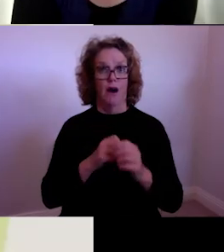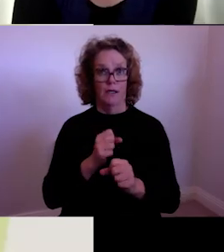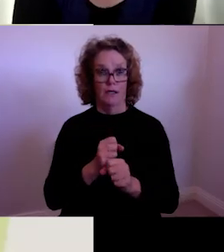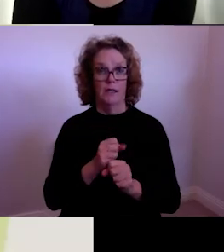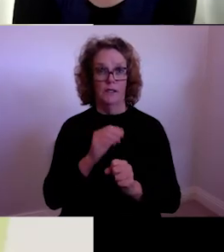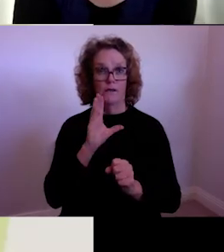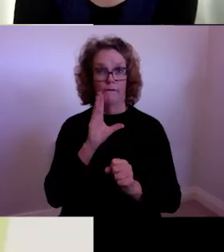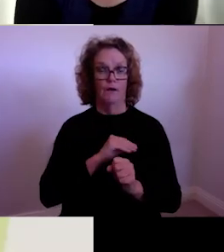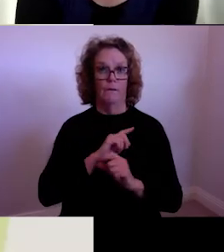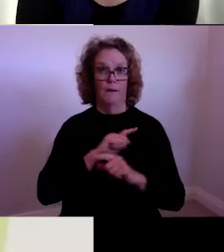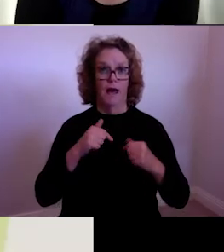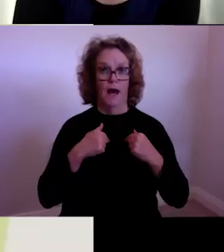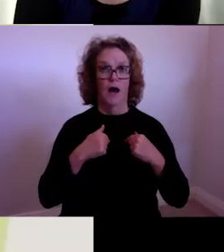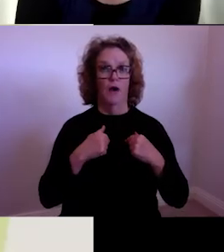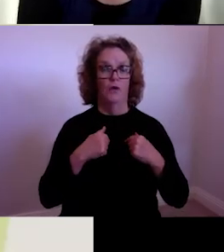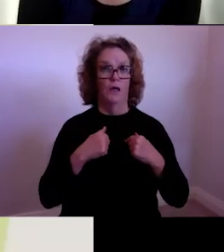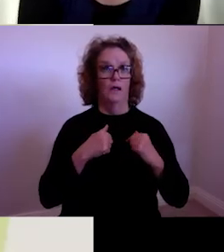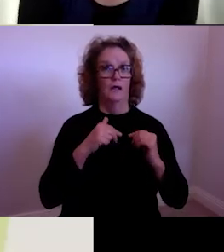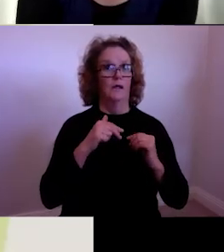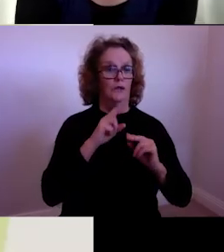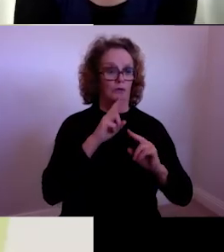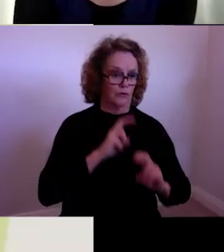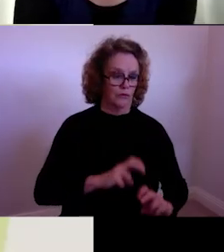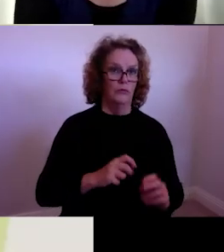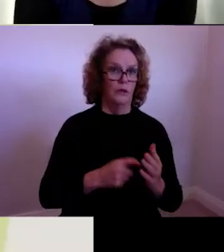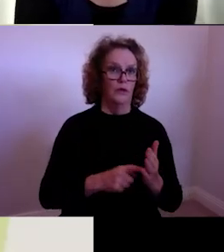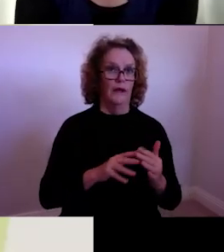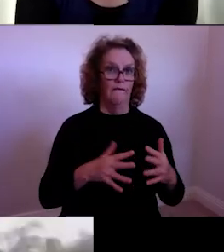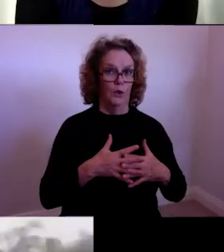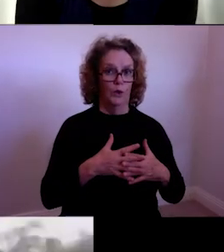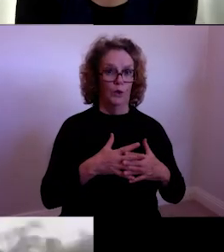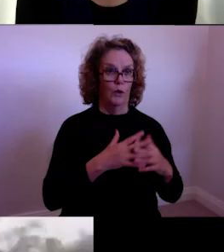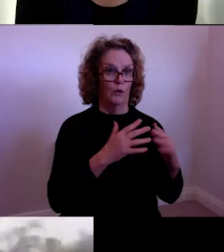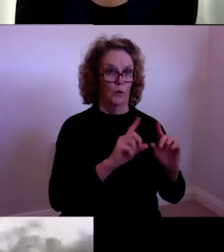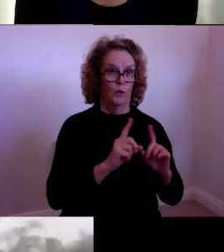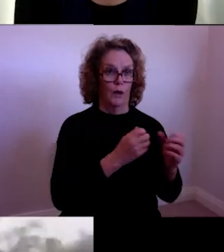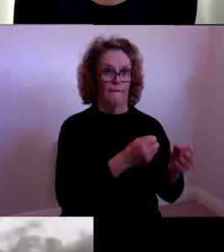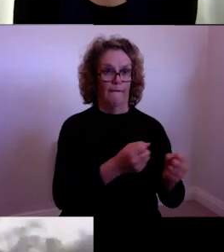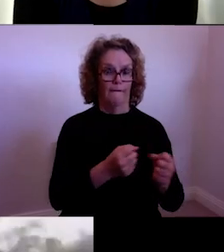Susan so that we can hear a little bit more about what the healthcare